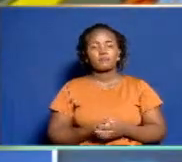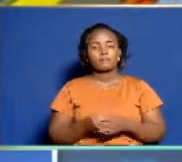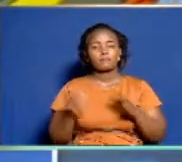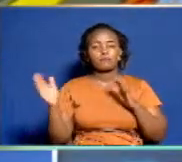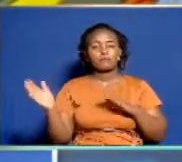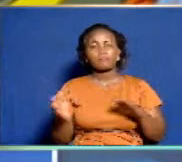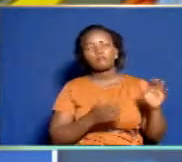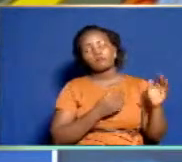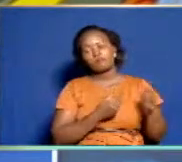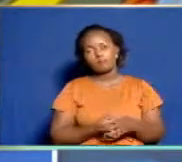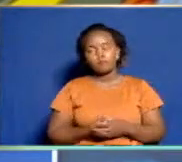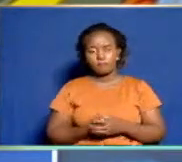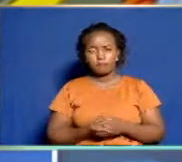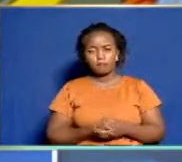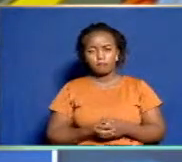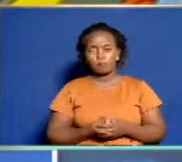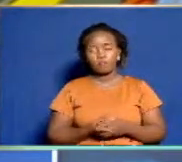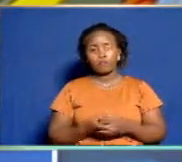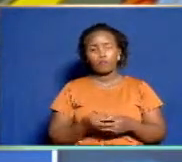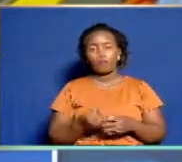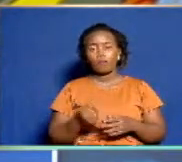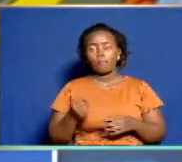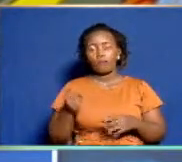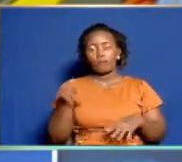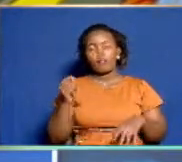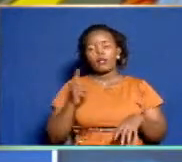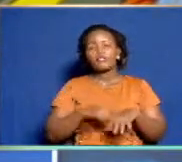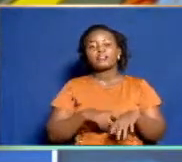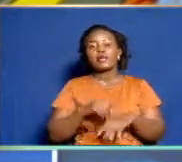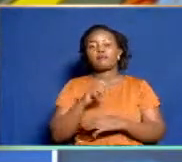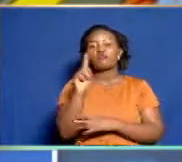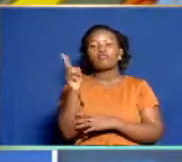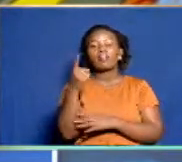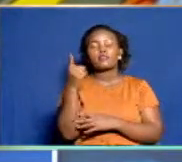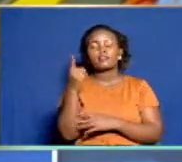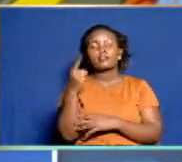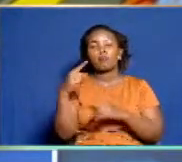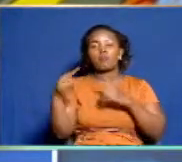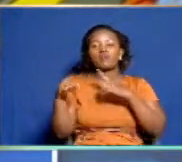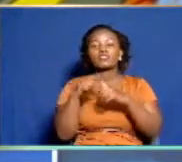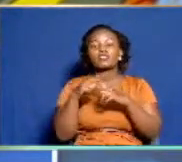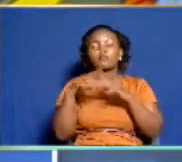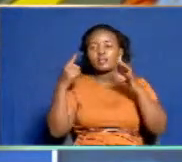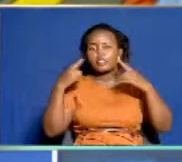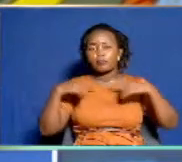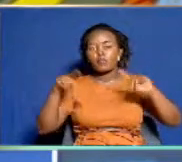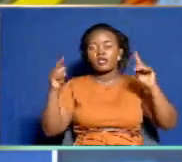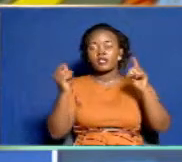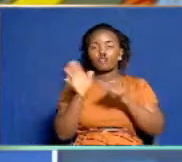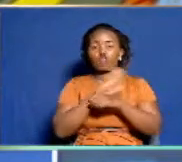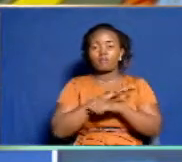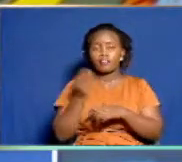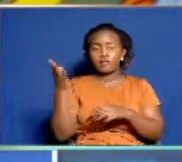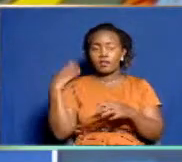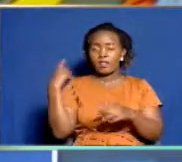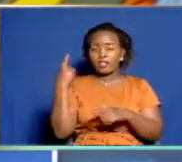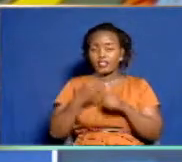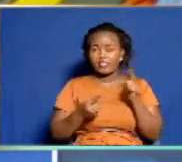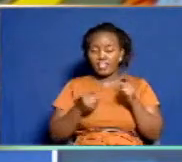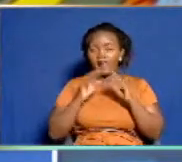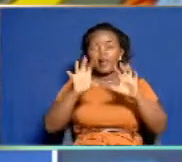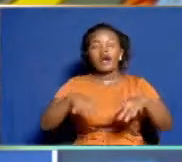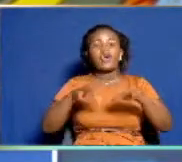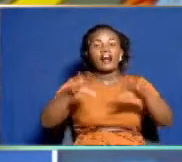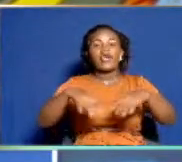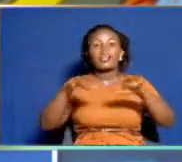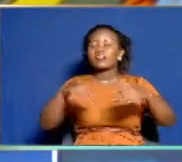Elsewhere, since the first case of the COVID-19 was reported in the country early last year, the agriculture sector has been facing